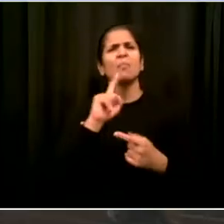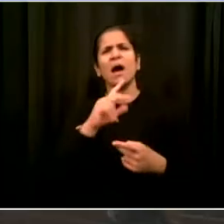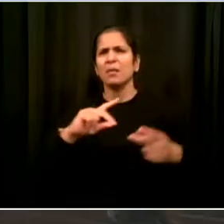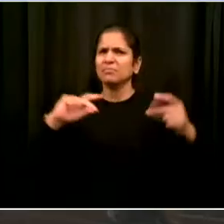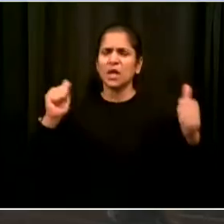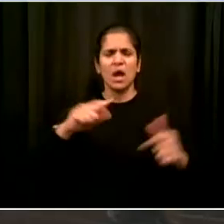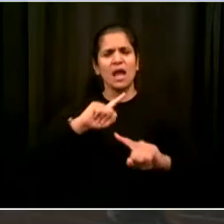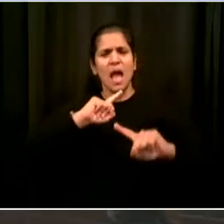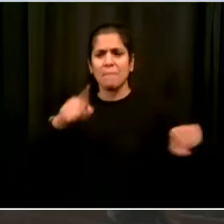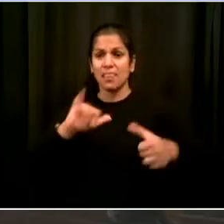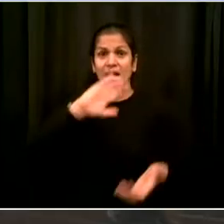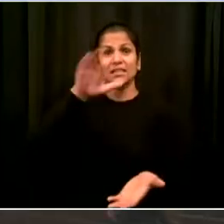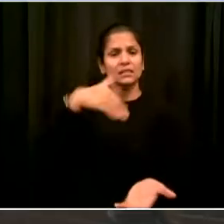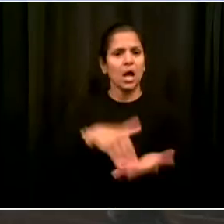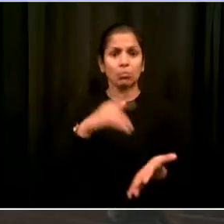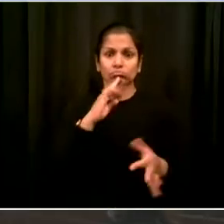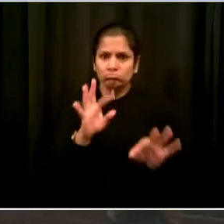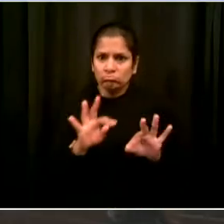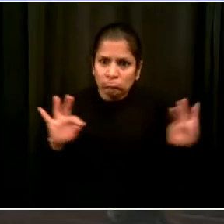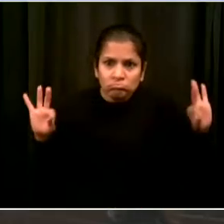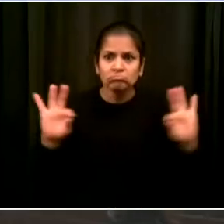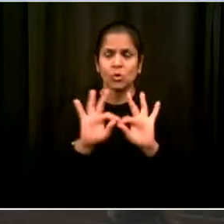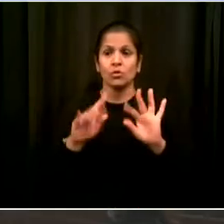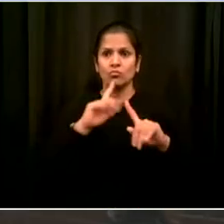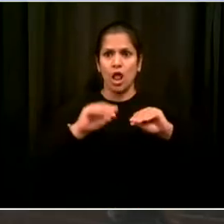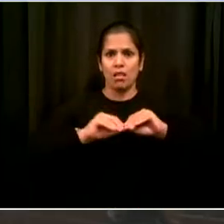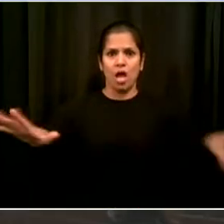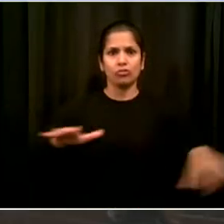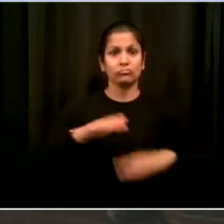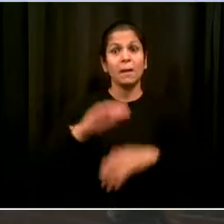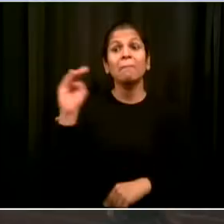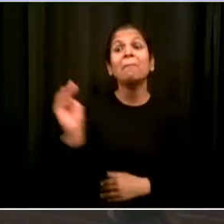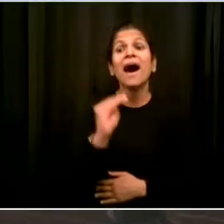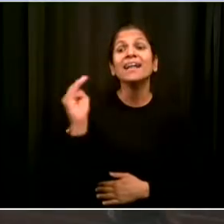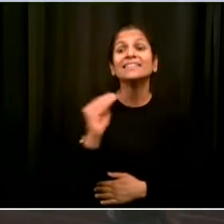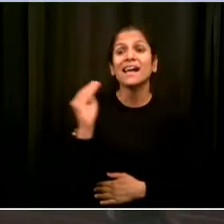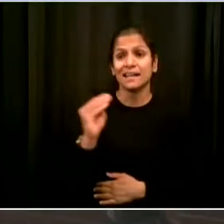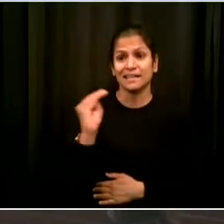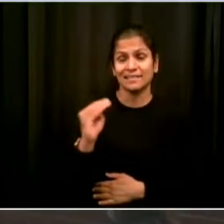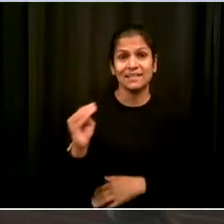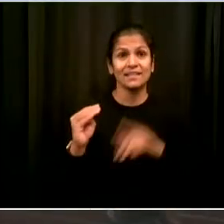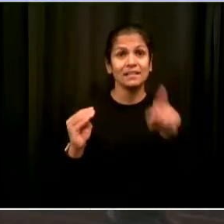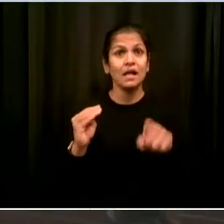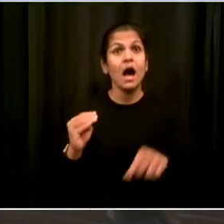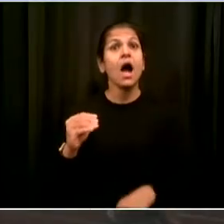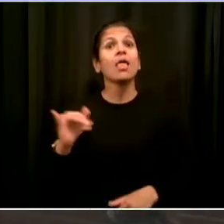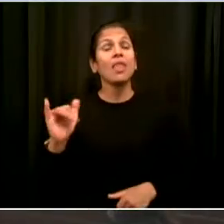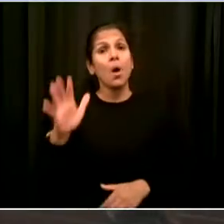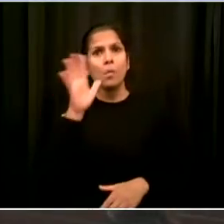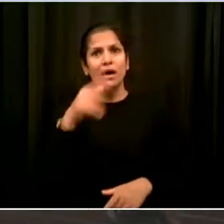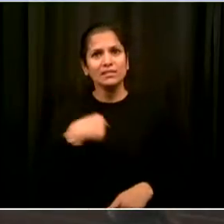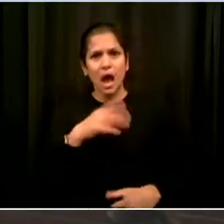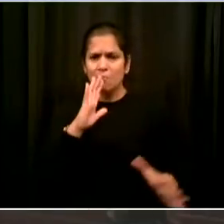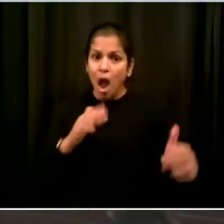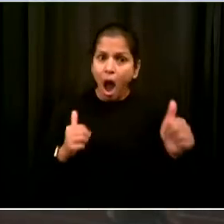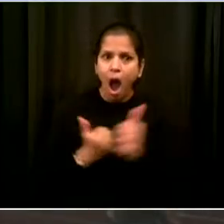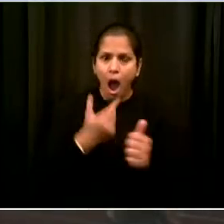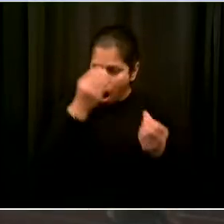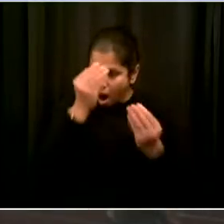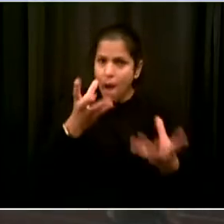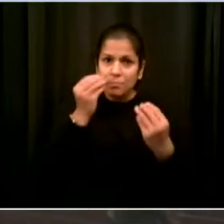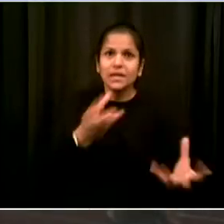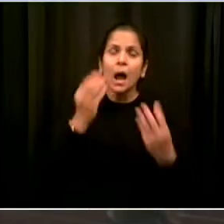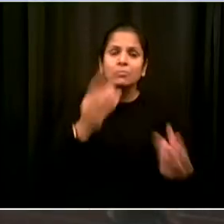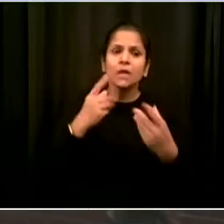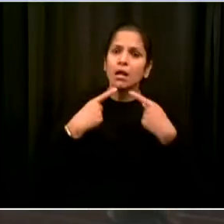we'll be putting out regular updates on the vaccinations, what's happening around the city, and the work that is being done through